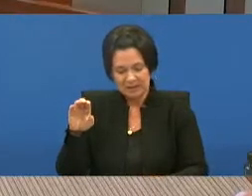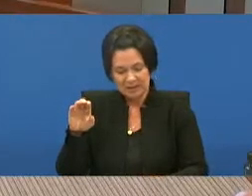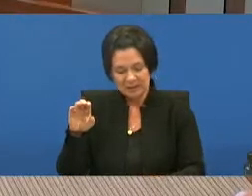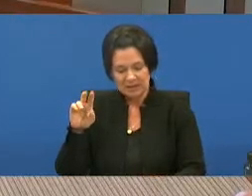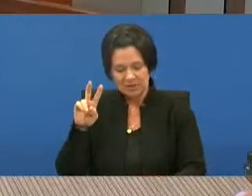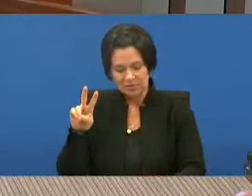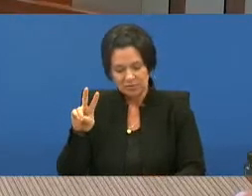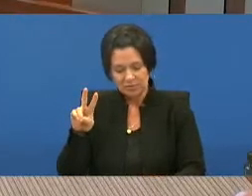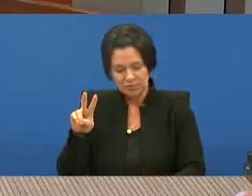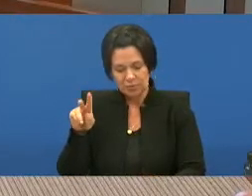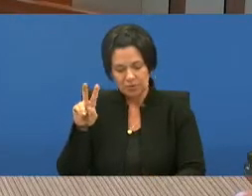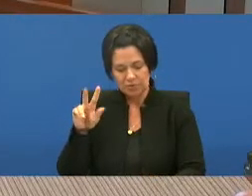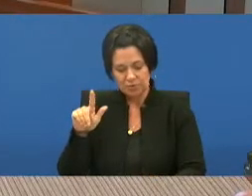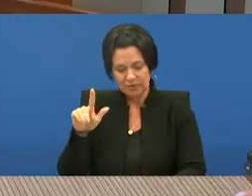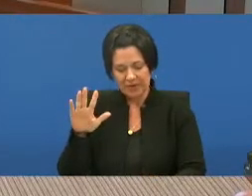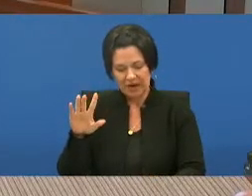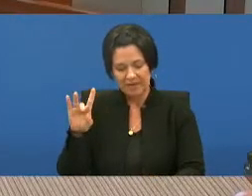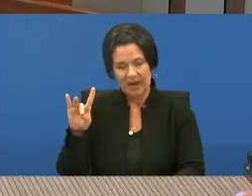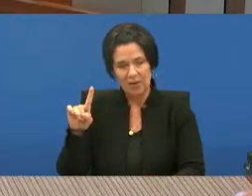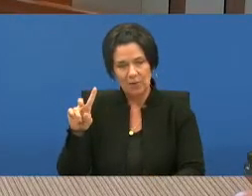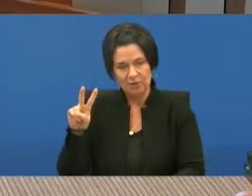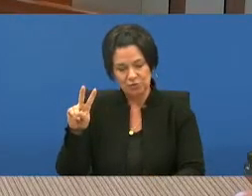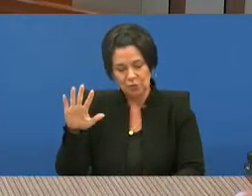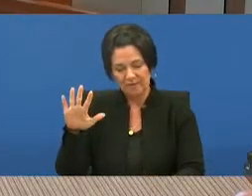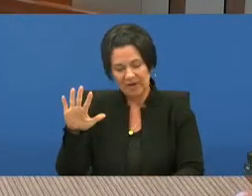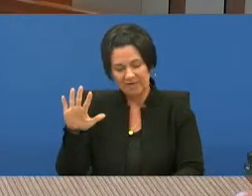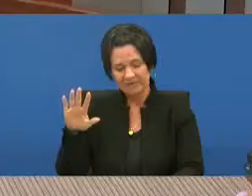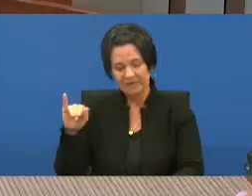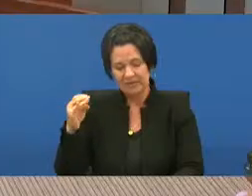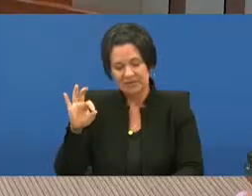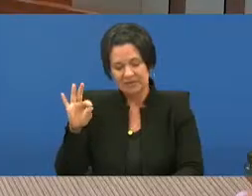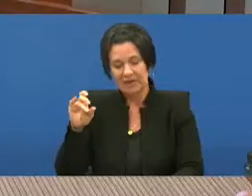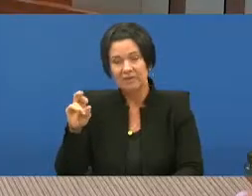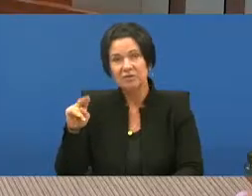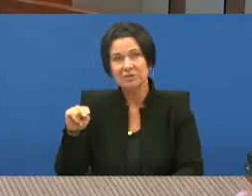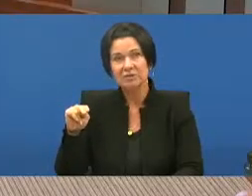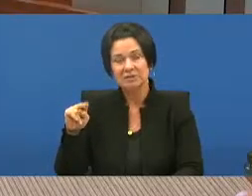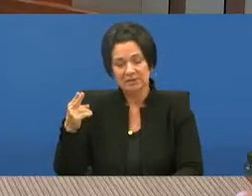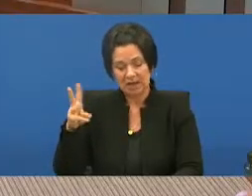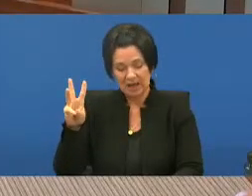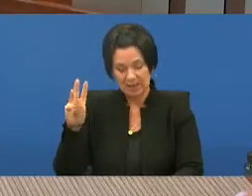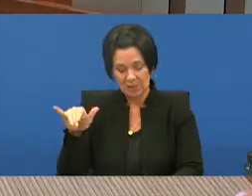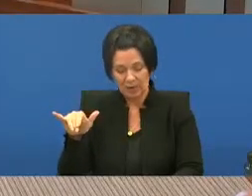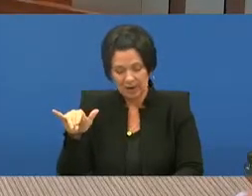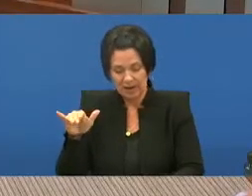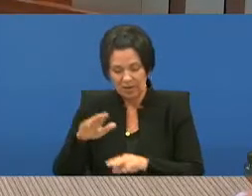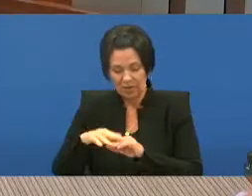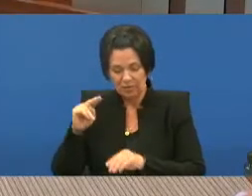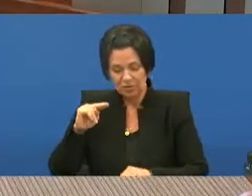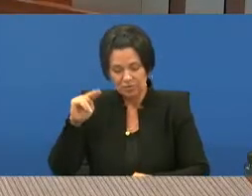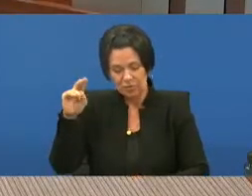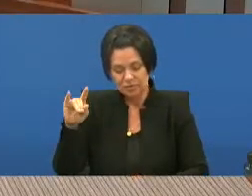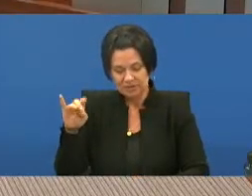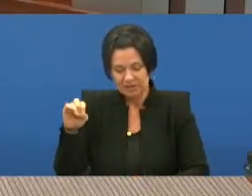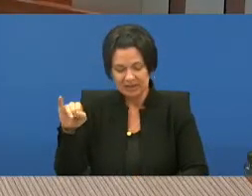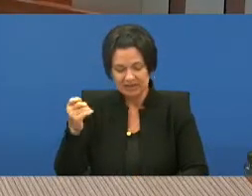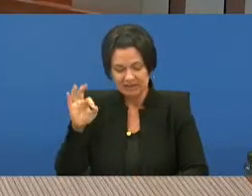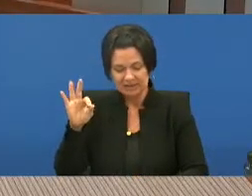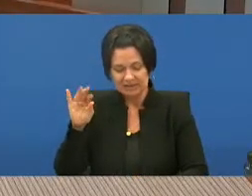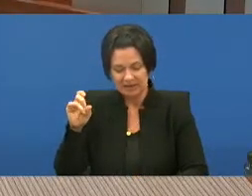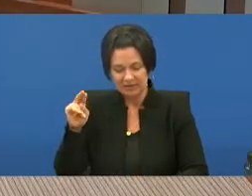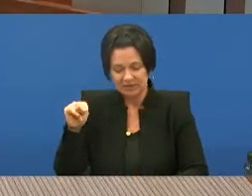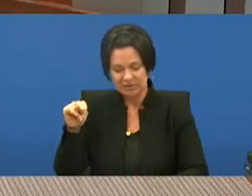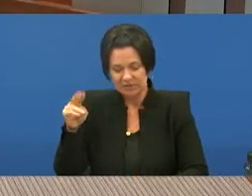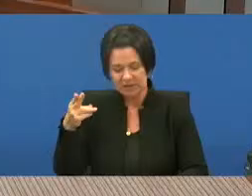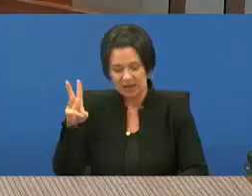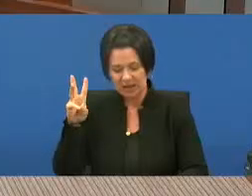2-25-8125 Jefferson Highway to rezone property from transition B1 to light commercial 1 located on the north side of Jefferson Highway, south of Brandon Drive.